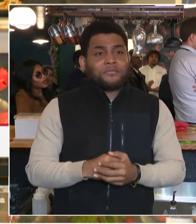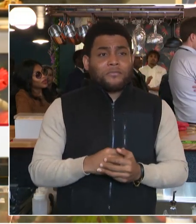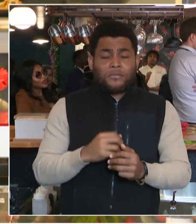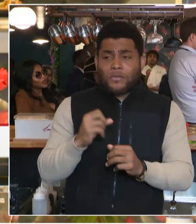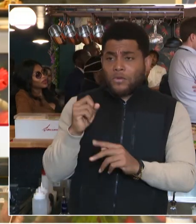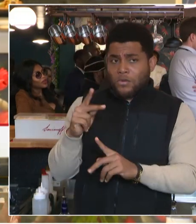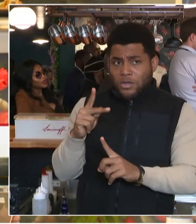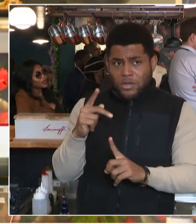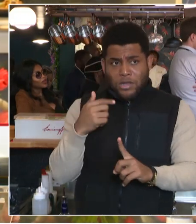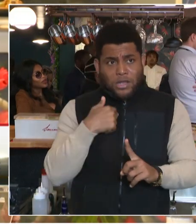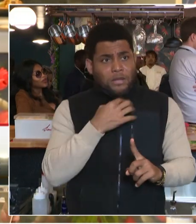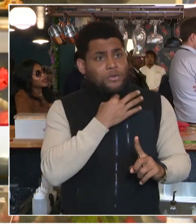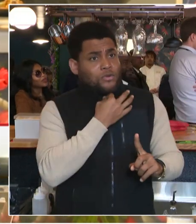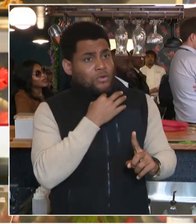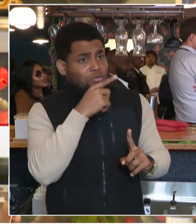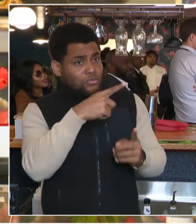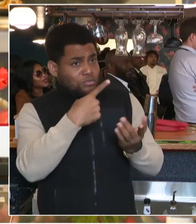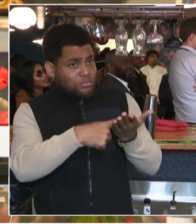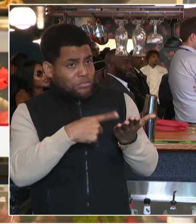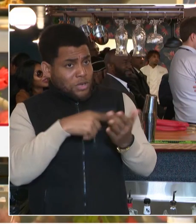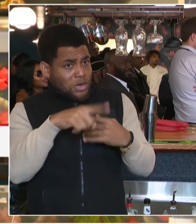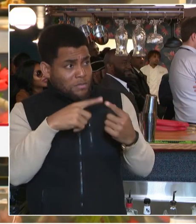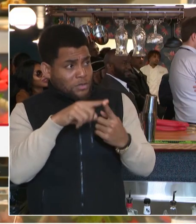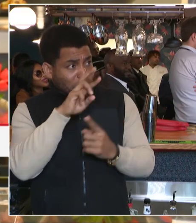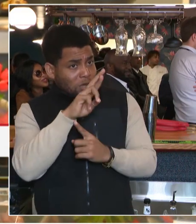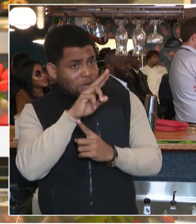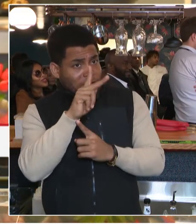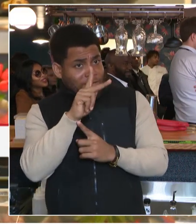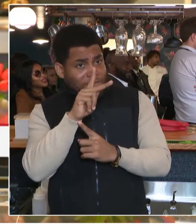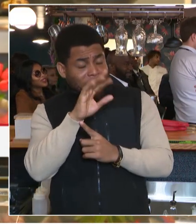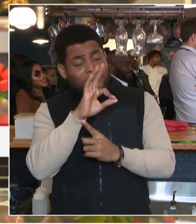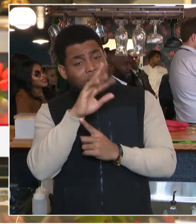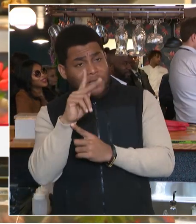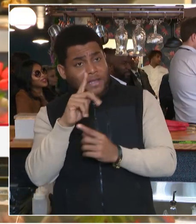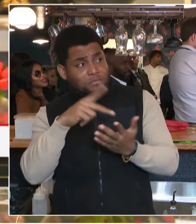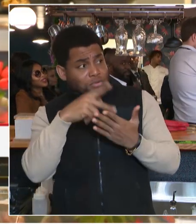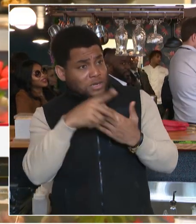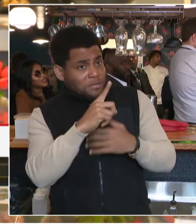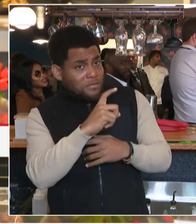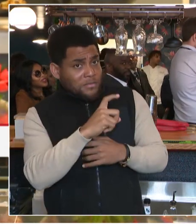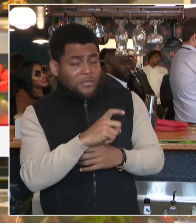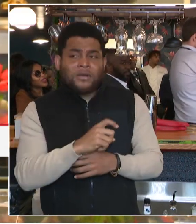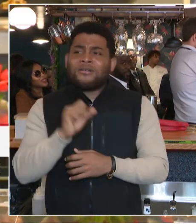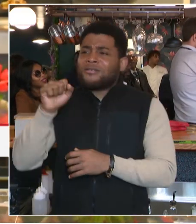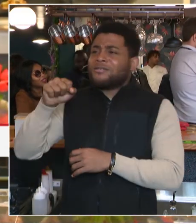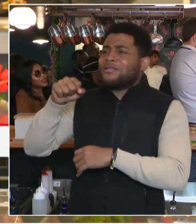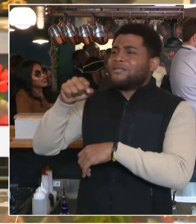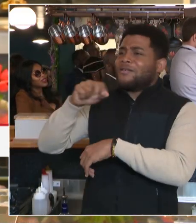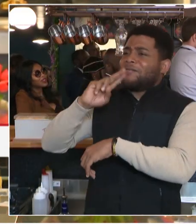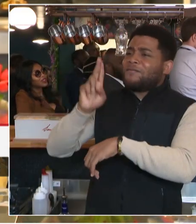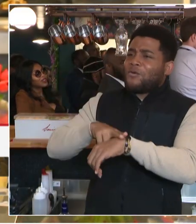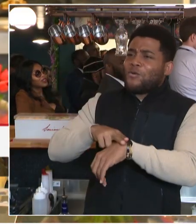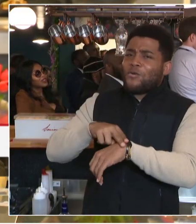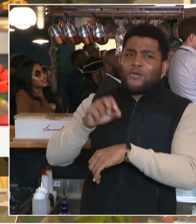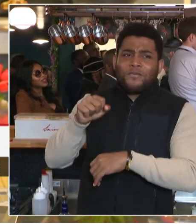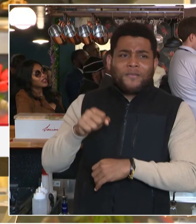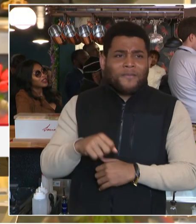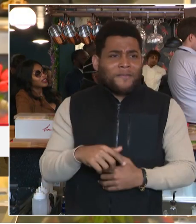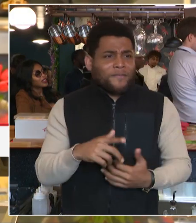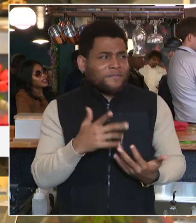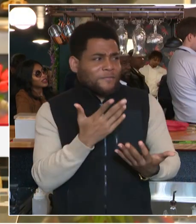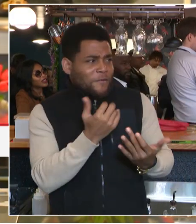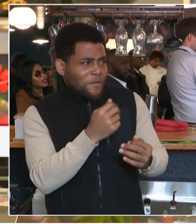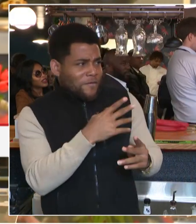Yes, of course. Could you go beyond that? I mean, are you looking at a developer from there who would help partner with the district? Is